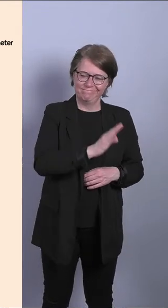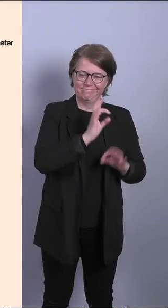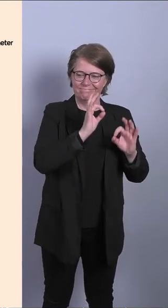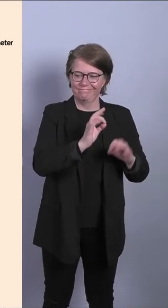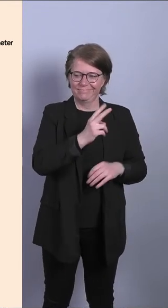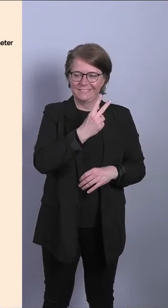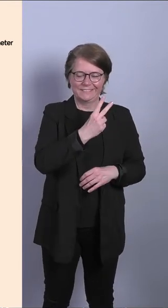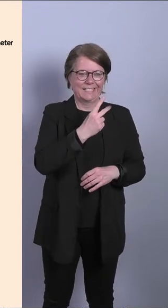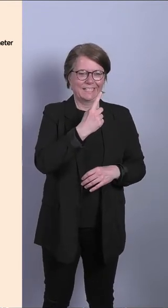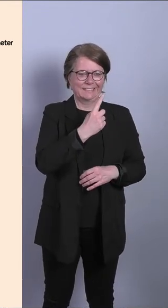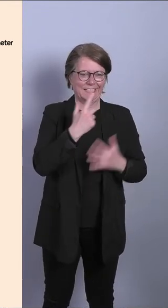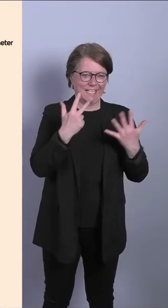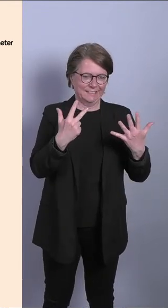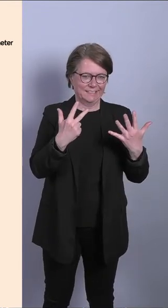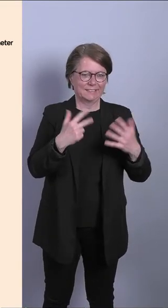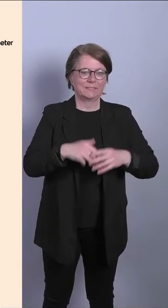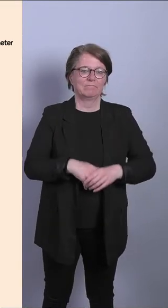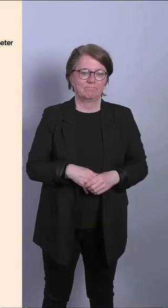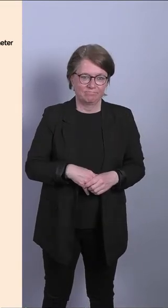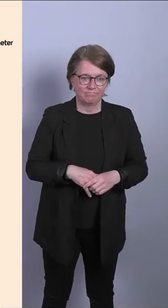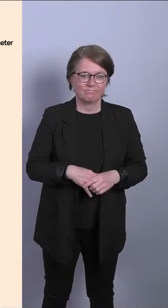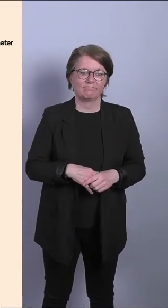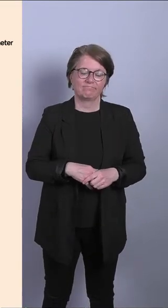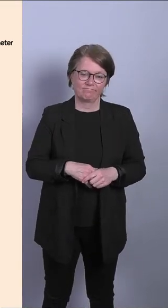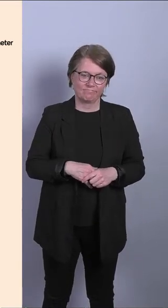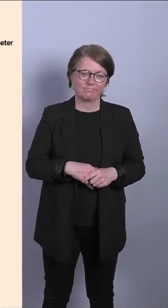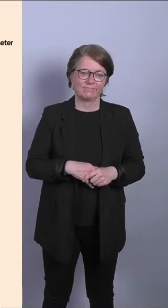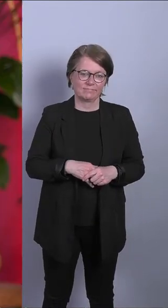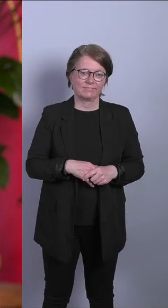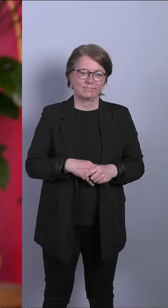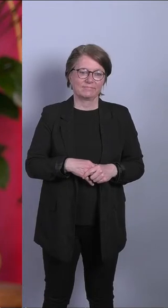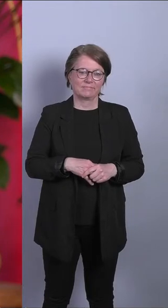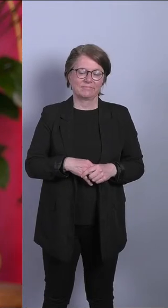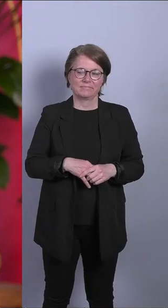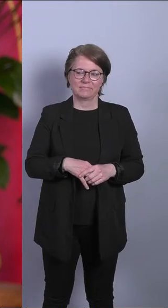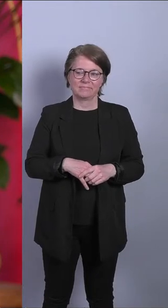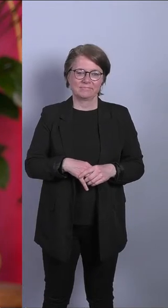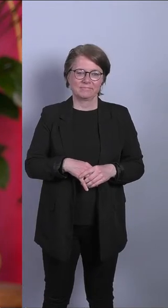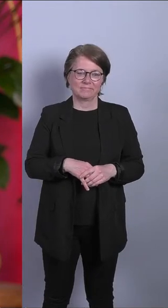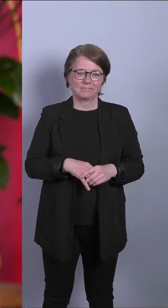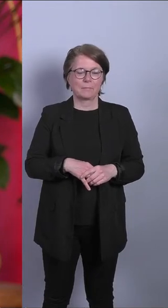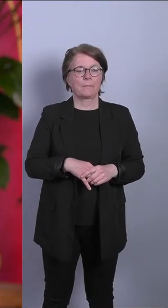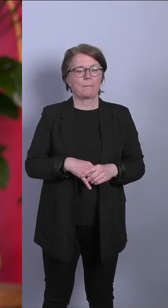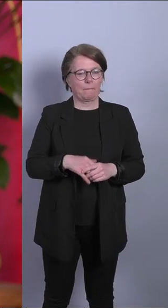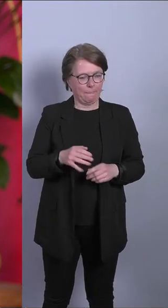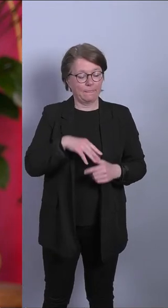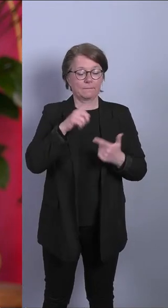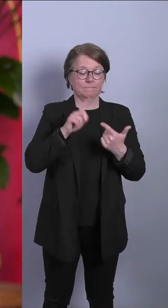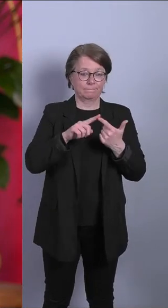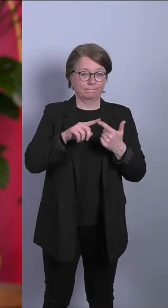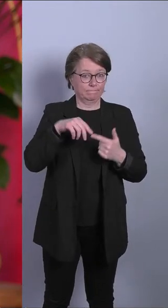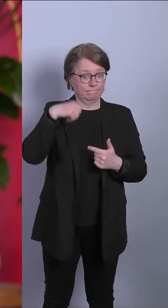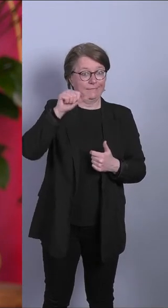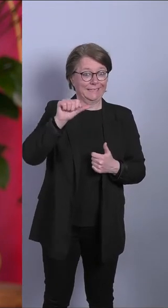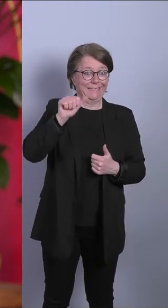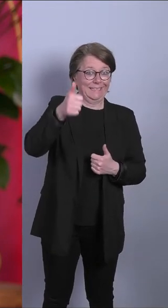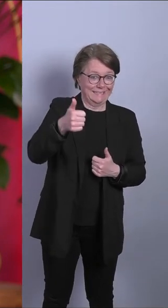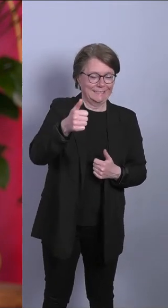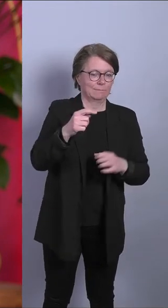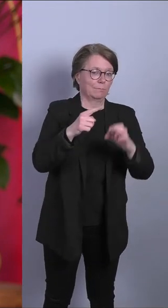is 218. And some of you got it right. So, on to the next